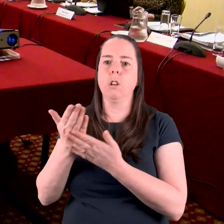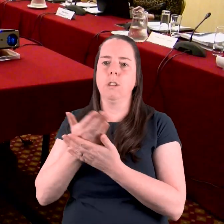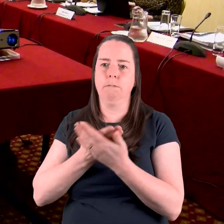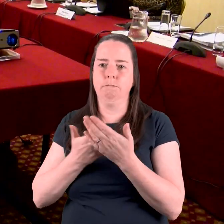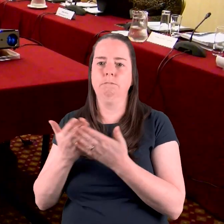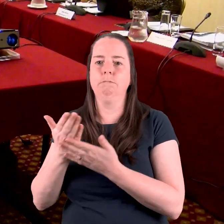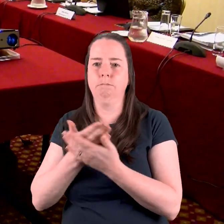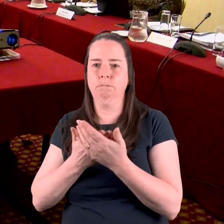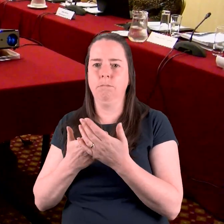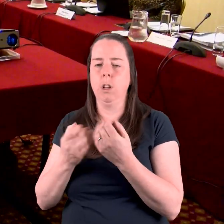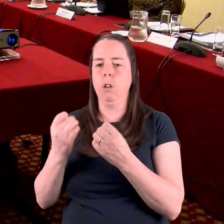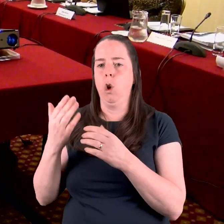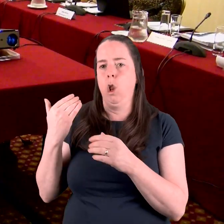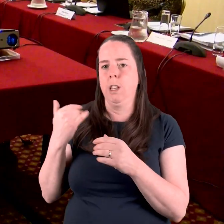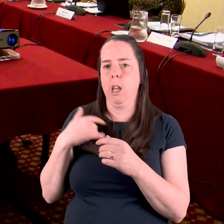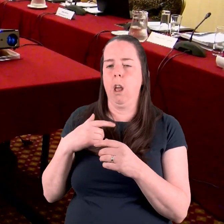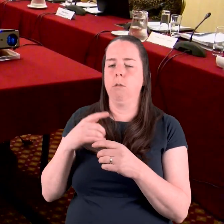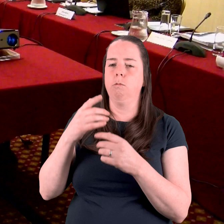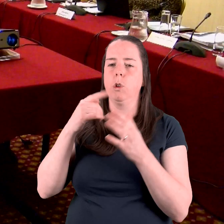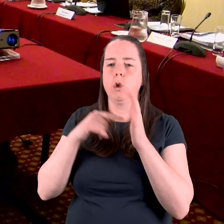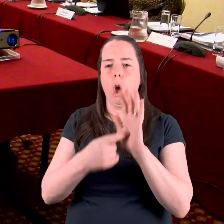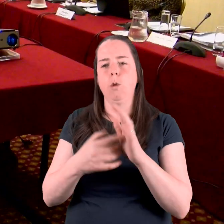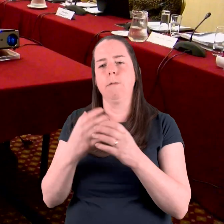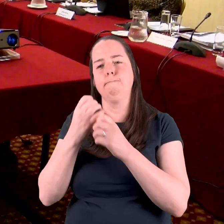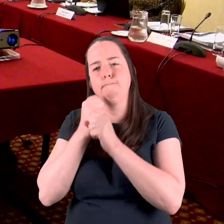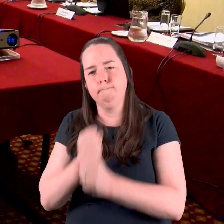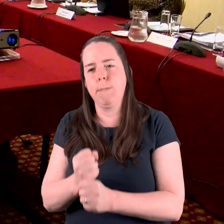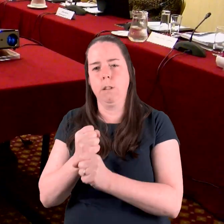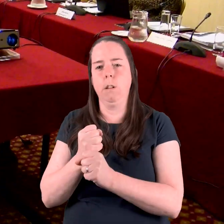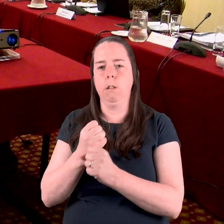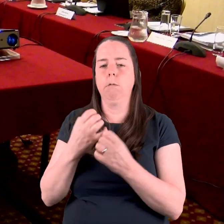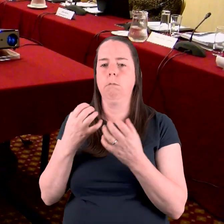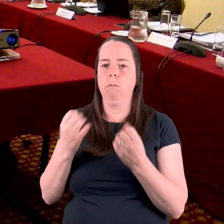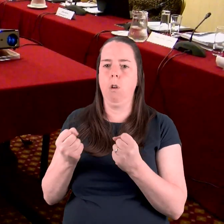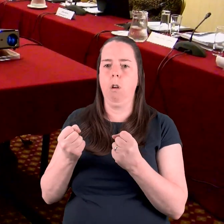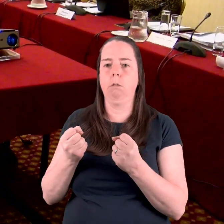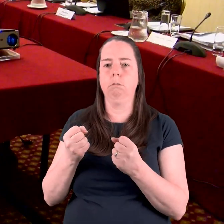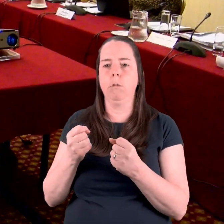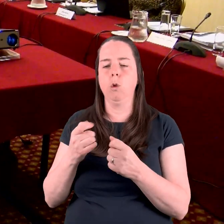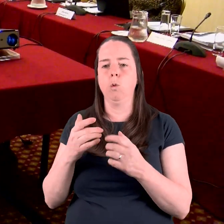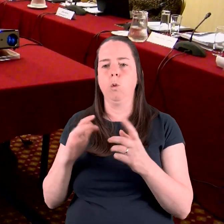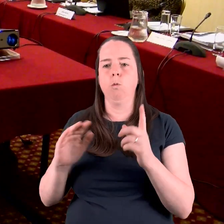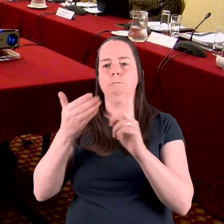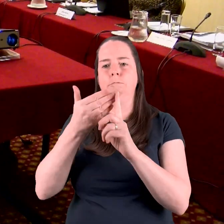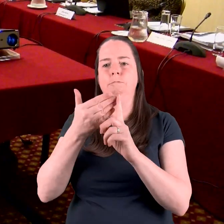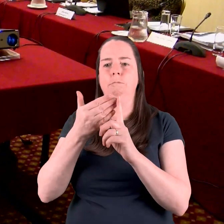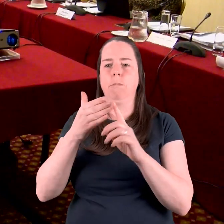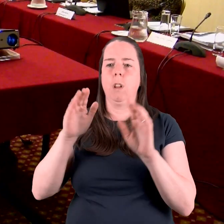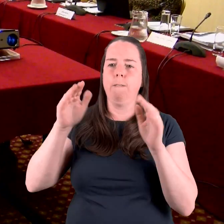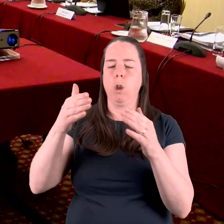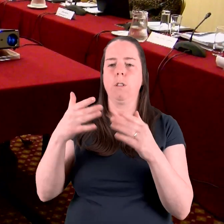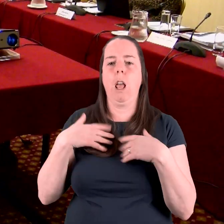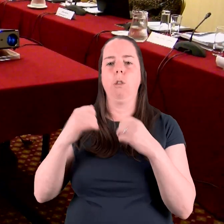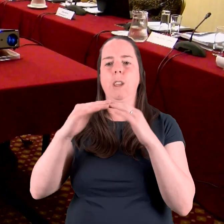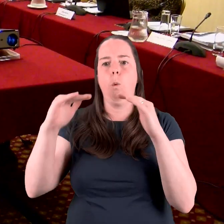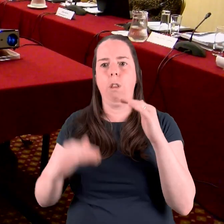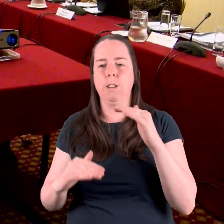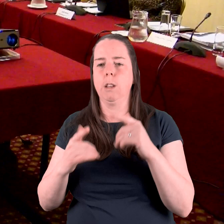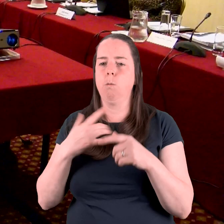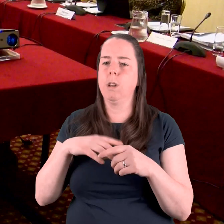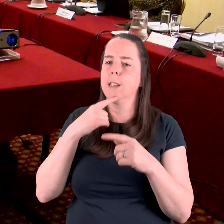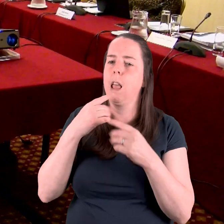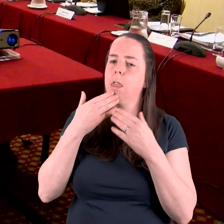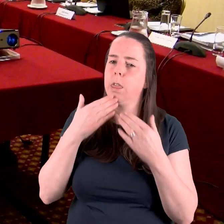that even the discussion we had earlier on shows how committed we are across the system in tackling health